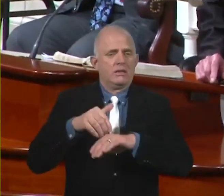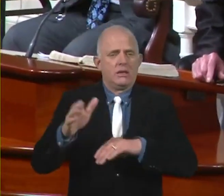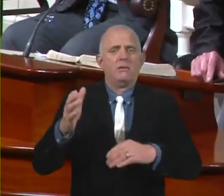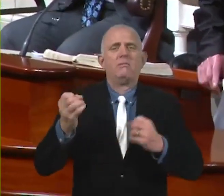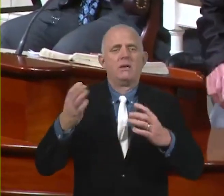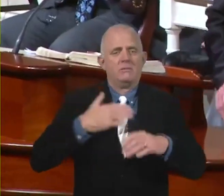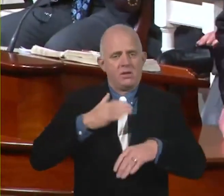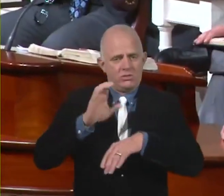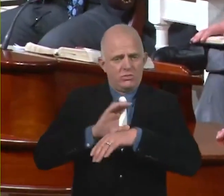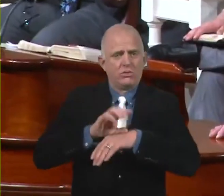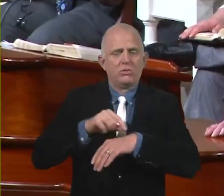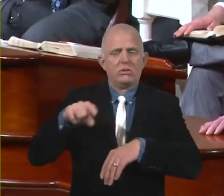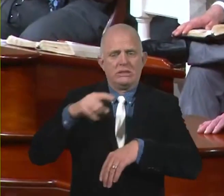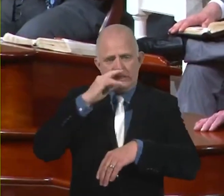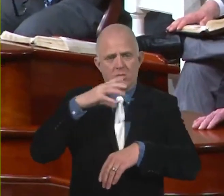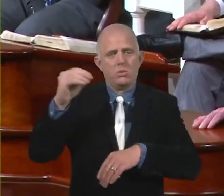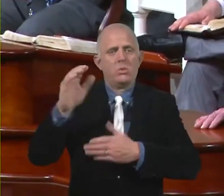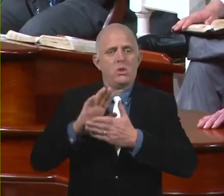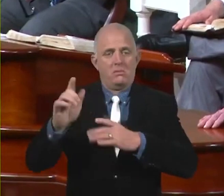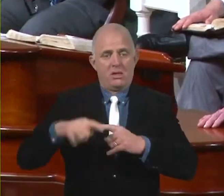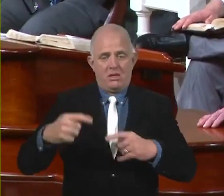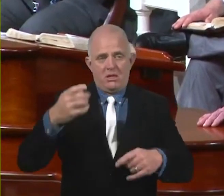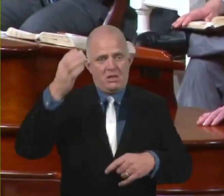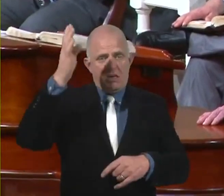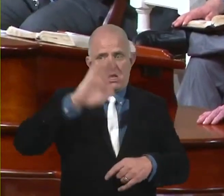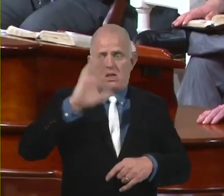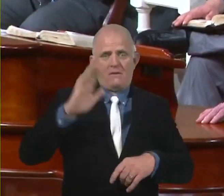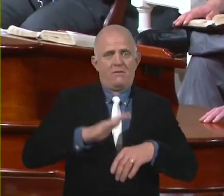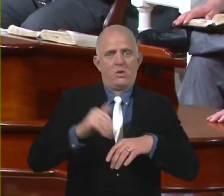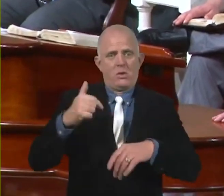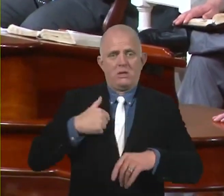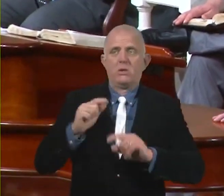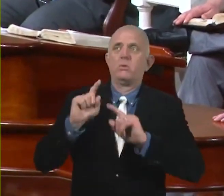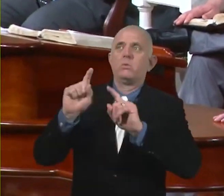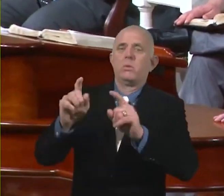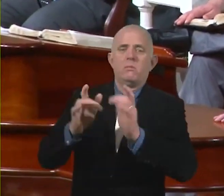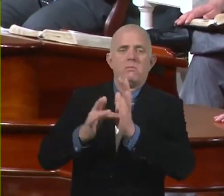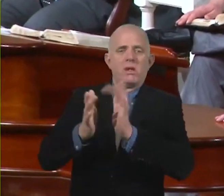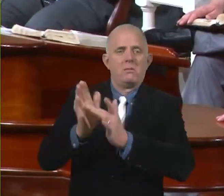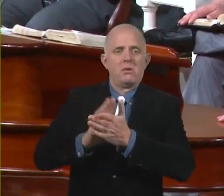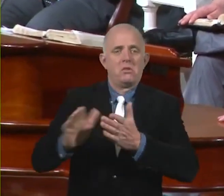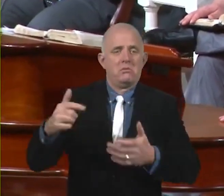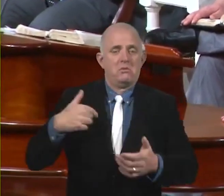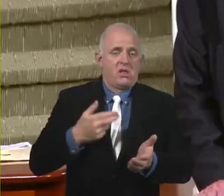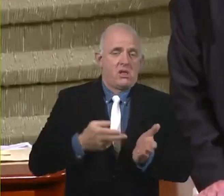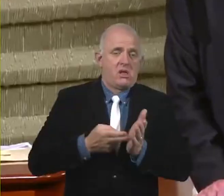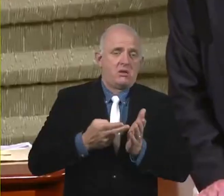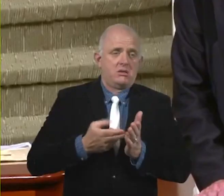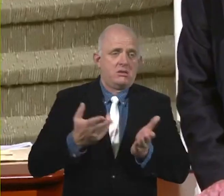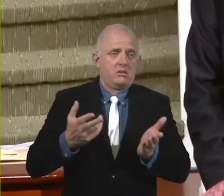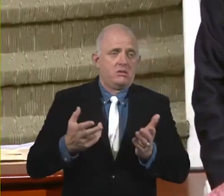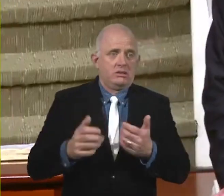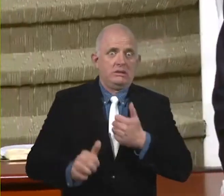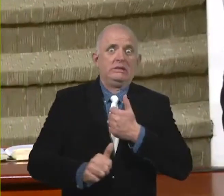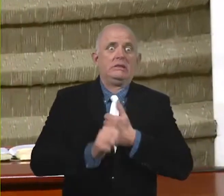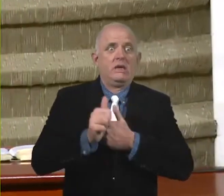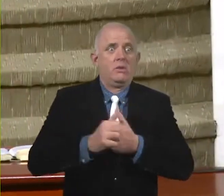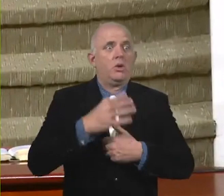all. God never called me to go to Bible college, and it's dangerous to go over there if God doesn't call you.